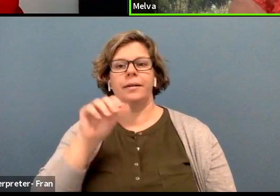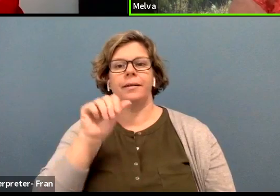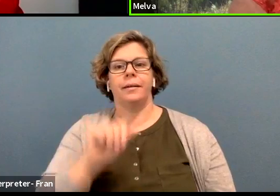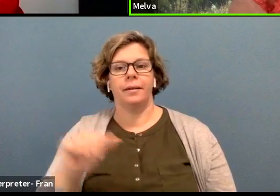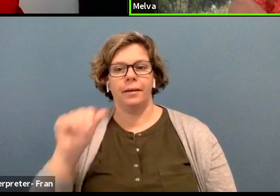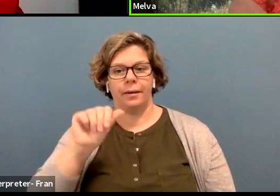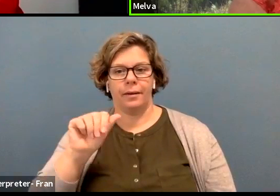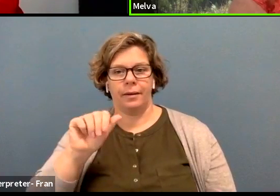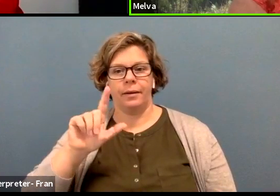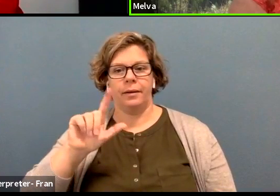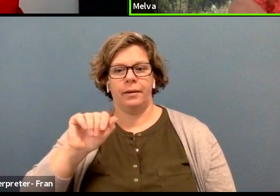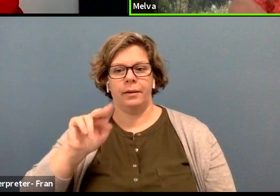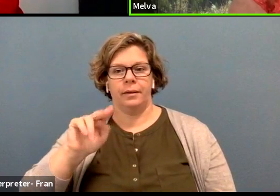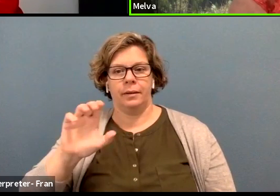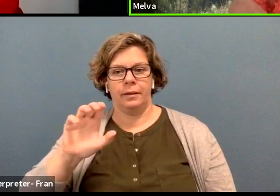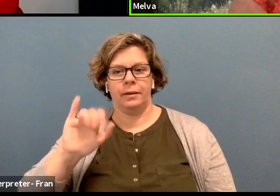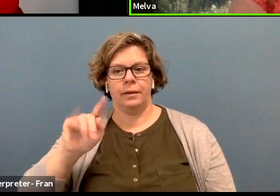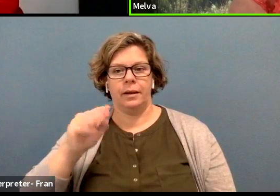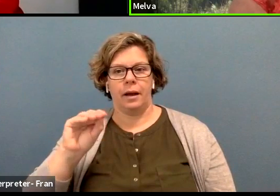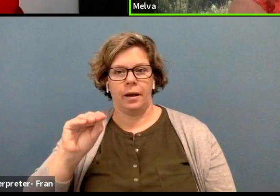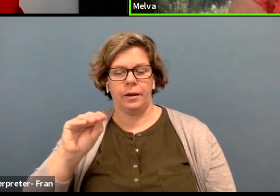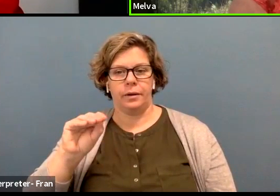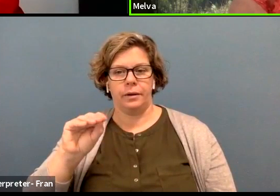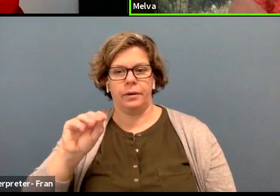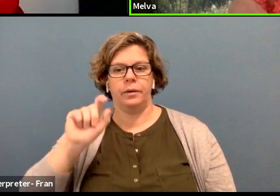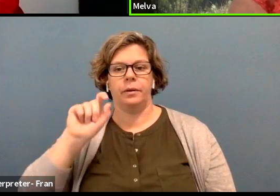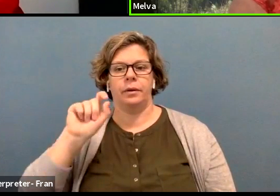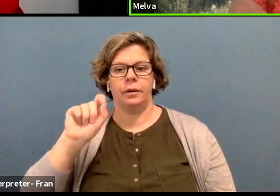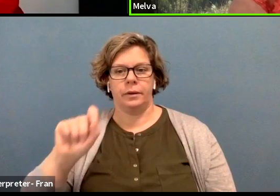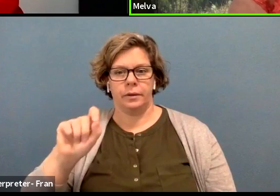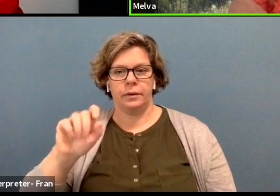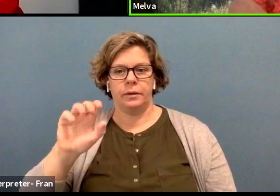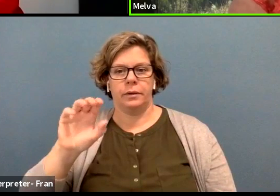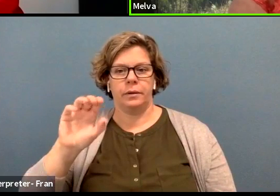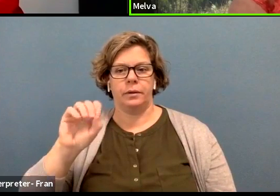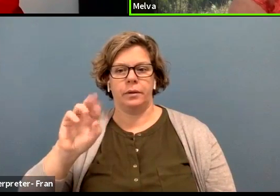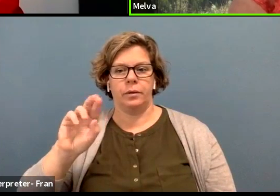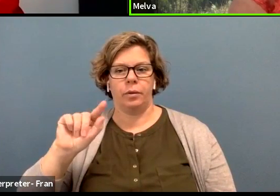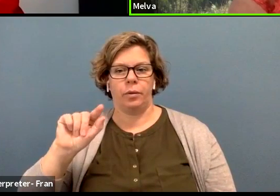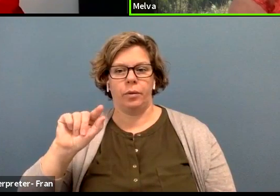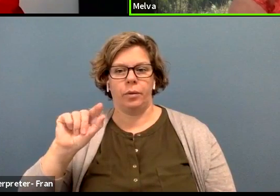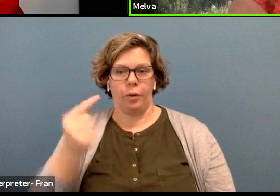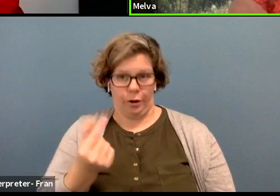HEINRICH at LINC, LINC, Idaho,